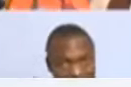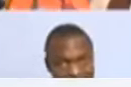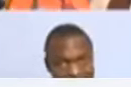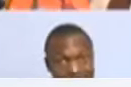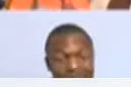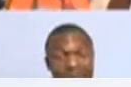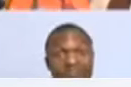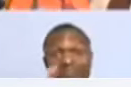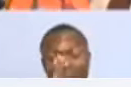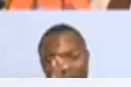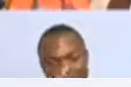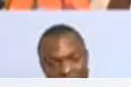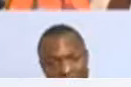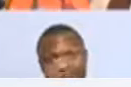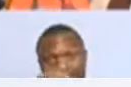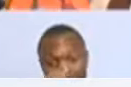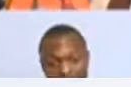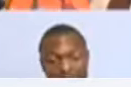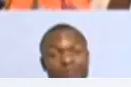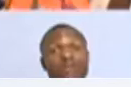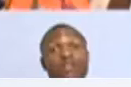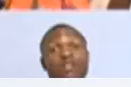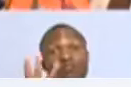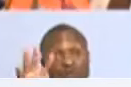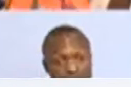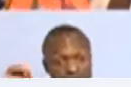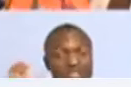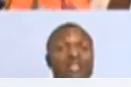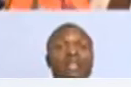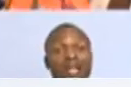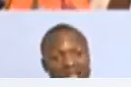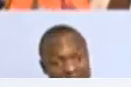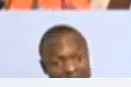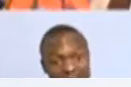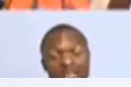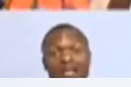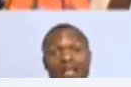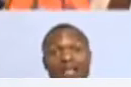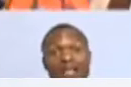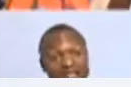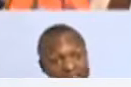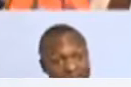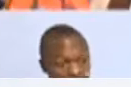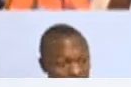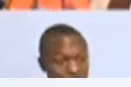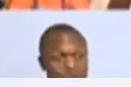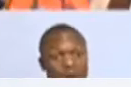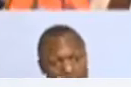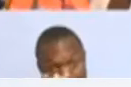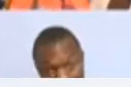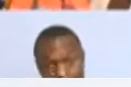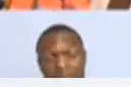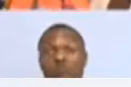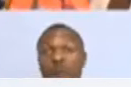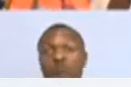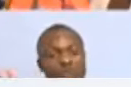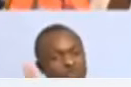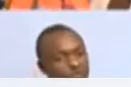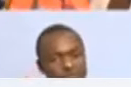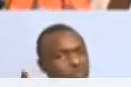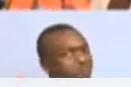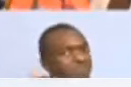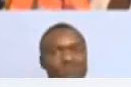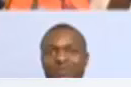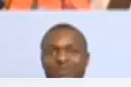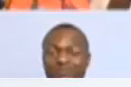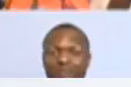Madam Speaker, 40,000 are under the wetlands component, which were never utilized before.